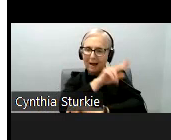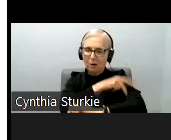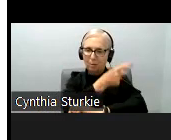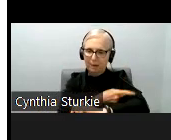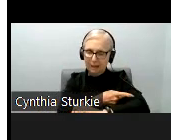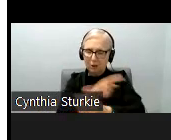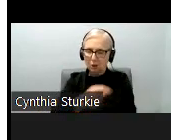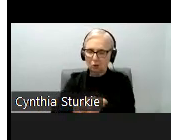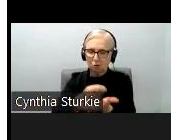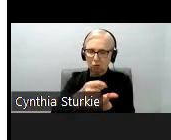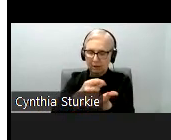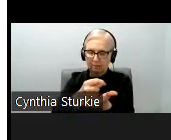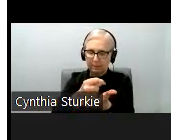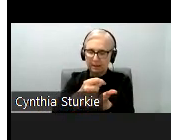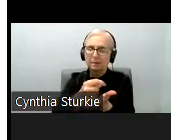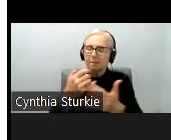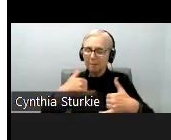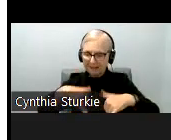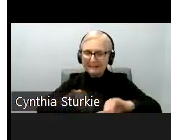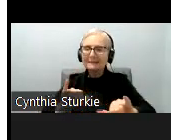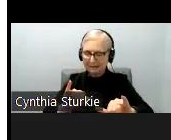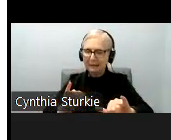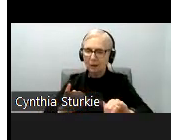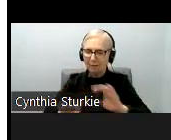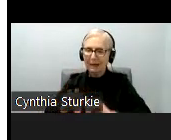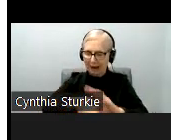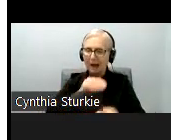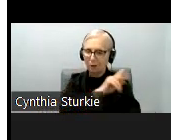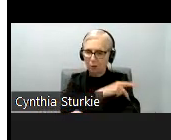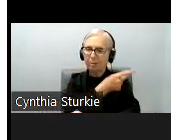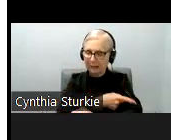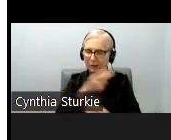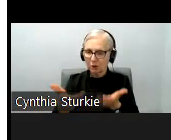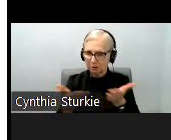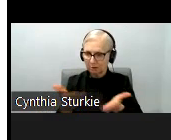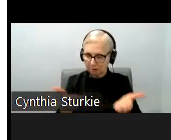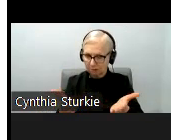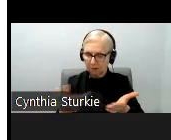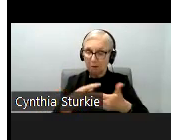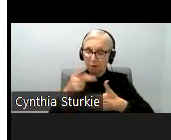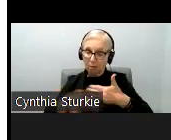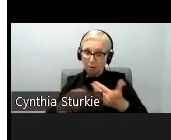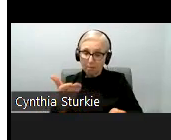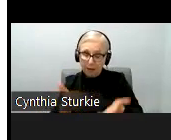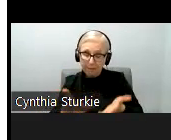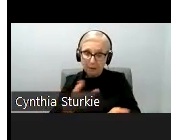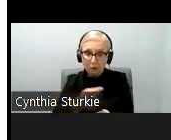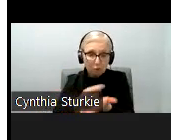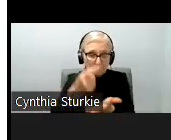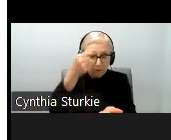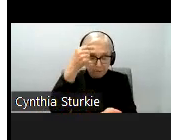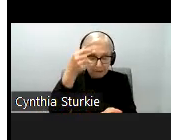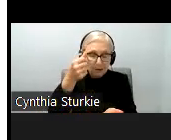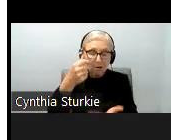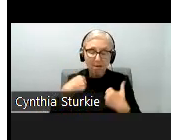experience than can be received in that standard outpatient services. The programming may be treatment for mental health,